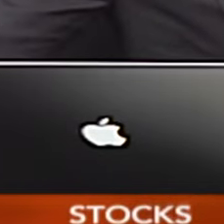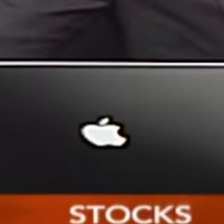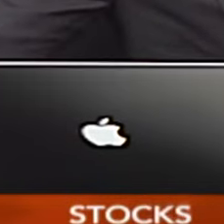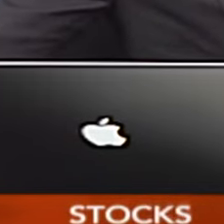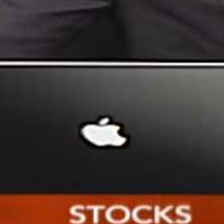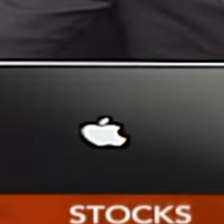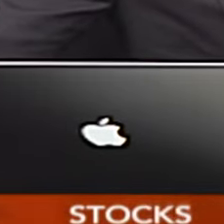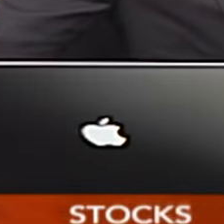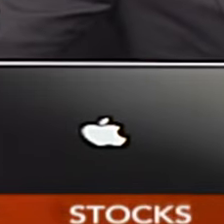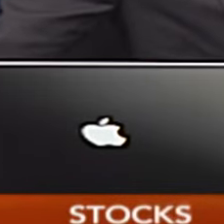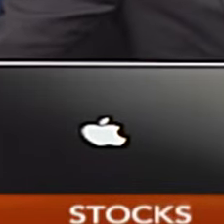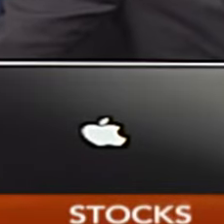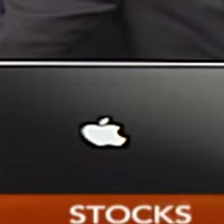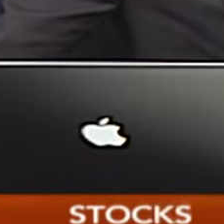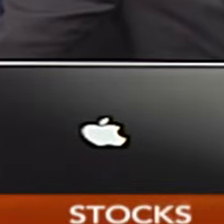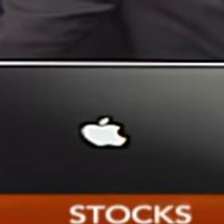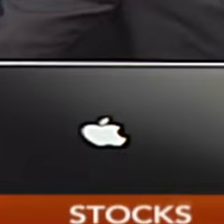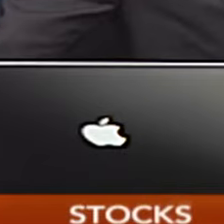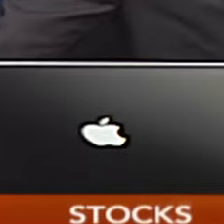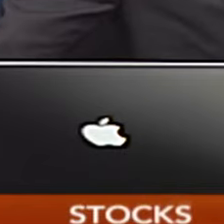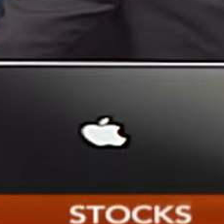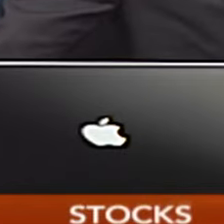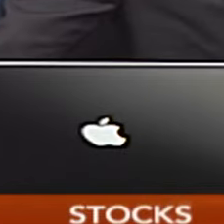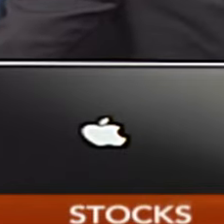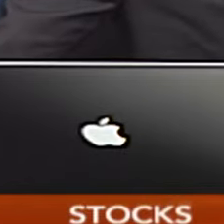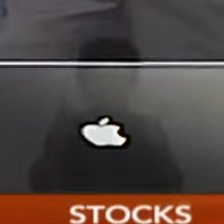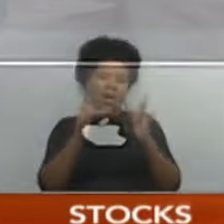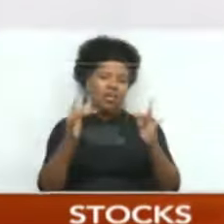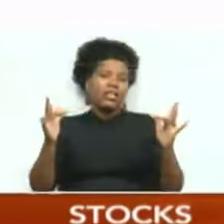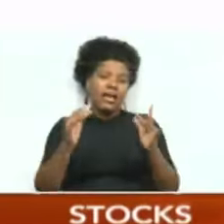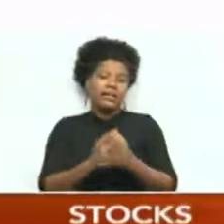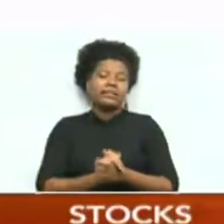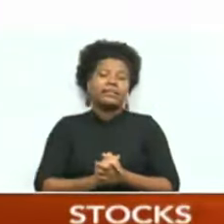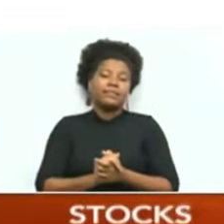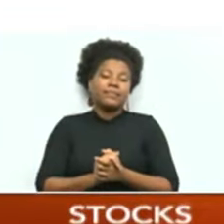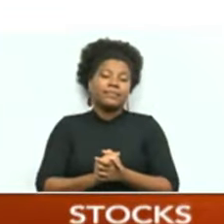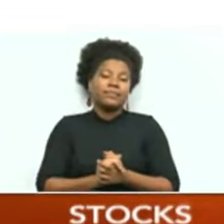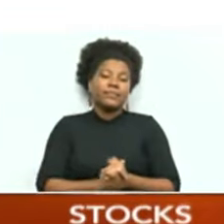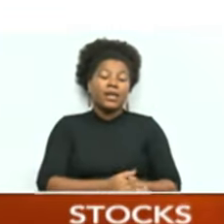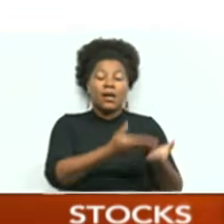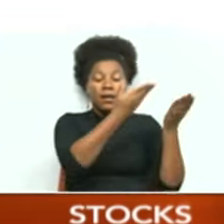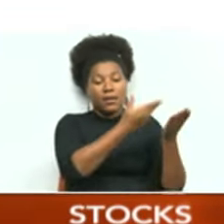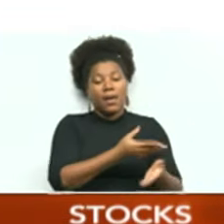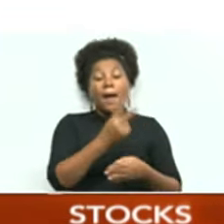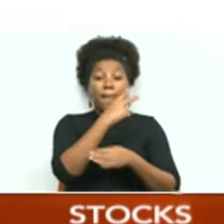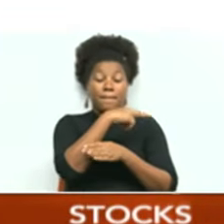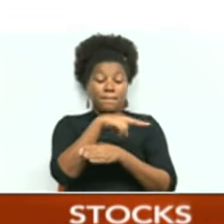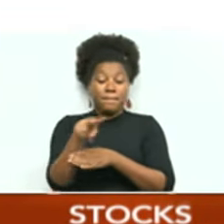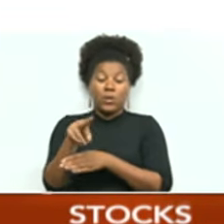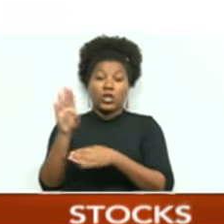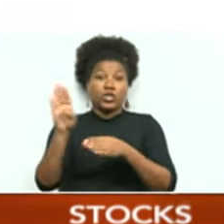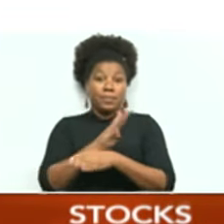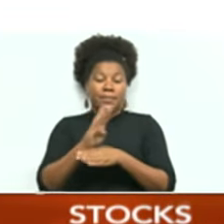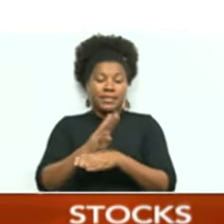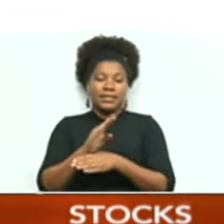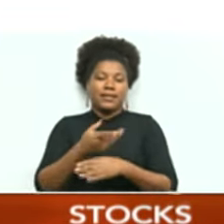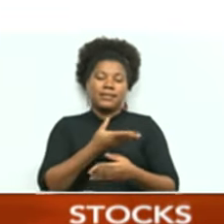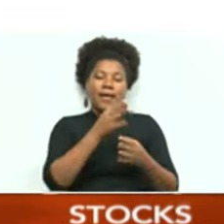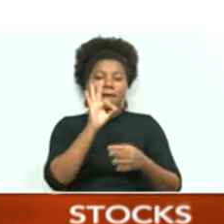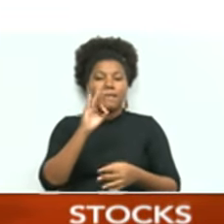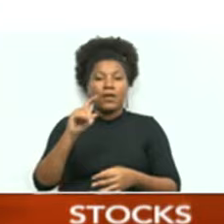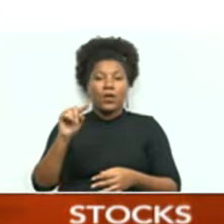cybersecurity is coming to the region. Peter Christopher tells us more. Business Watch, brought to you by Flow. Flow.